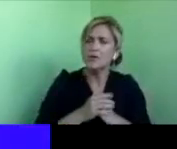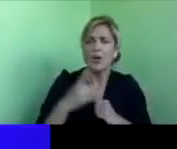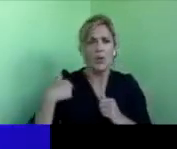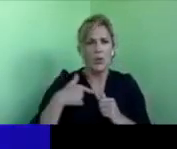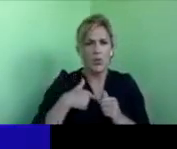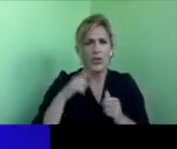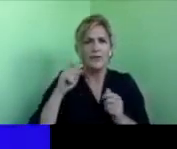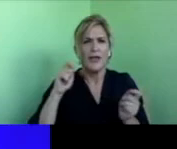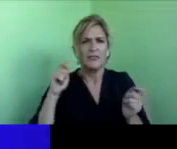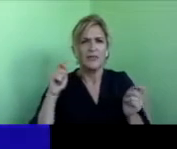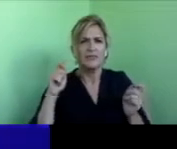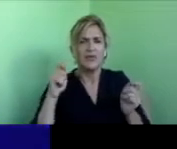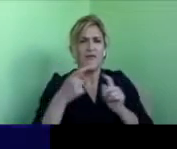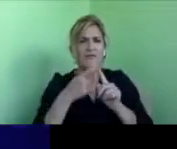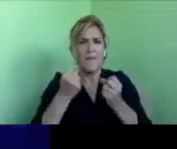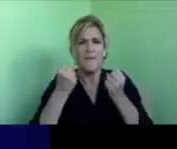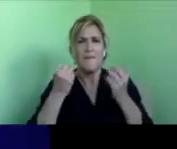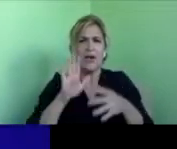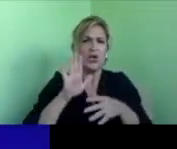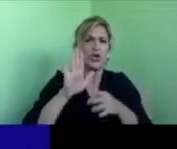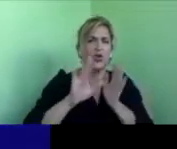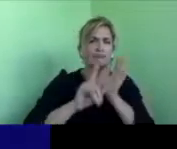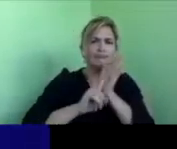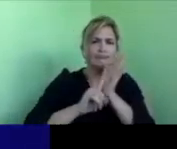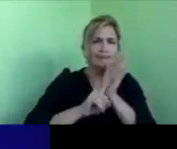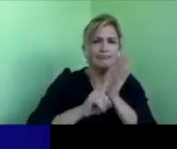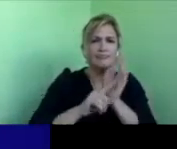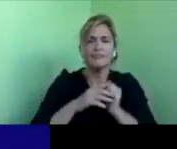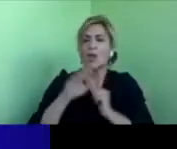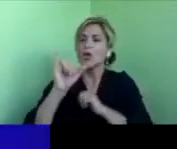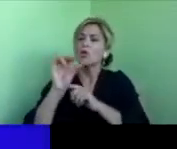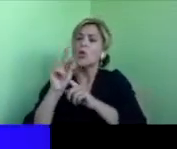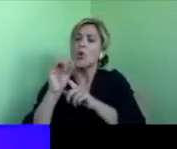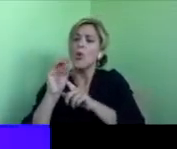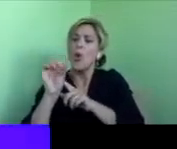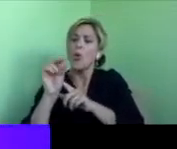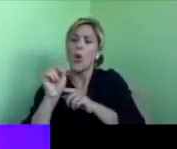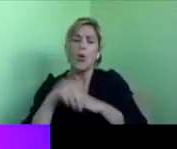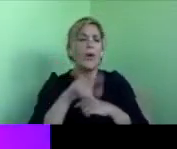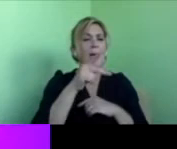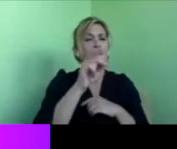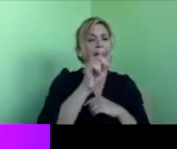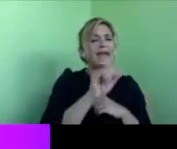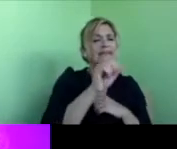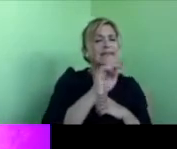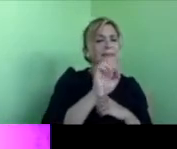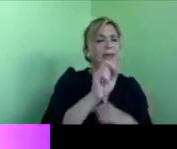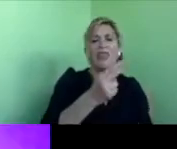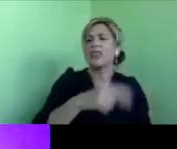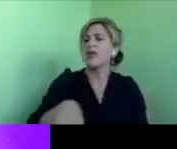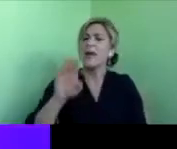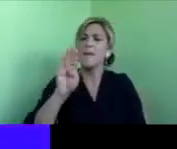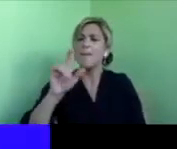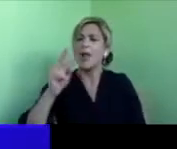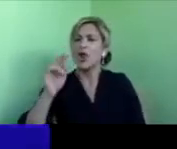transistors. Yoko Ono, Patti Smith, Bell Hooks, James